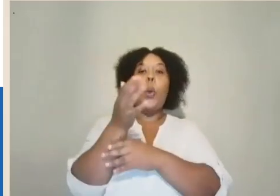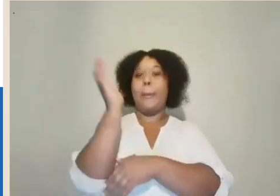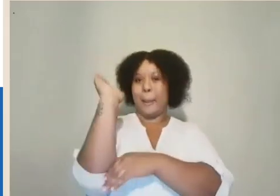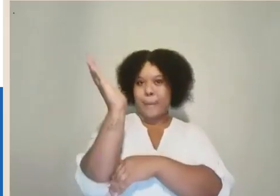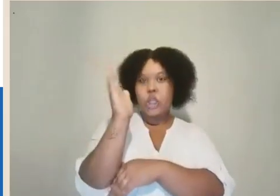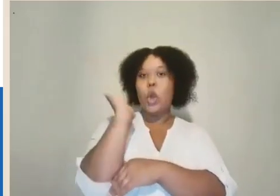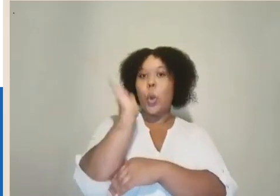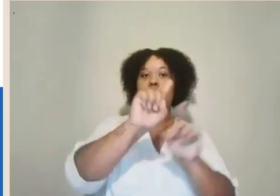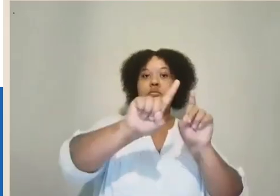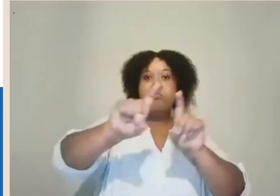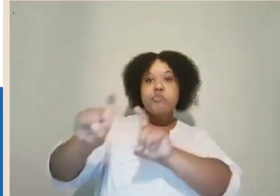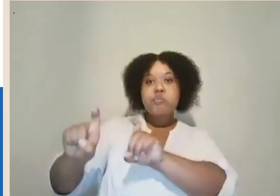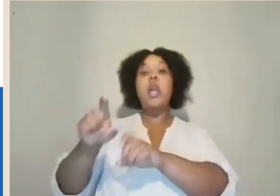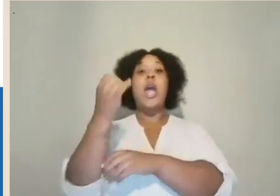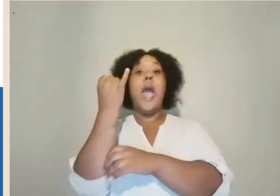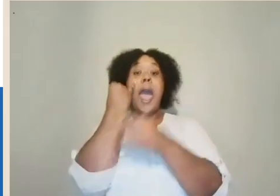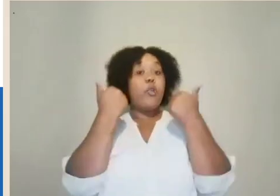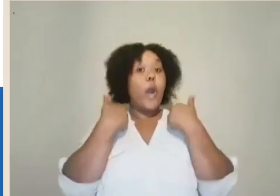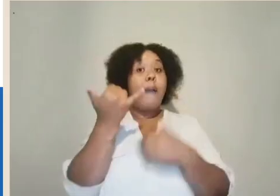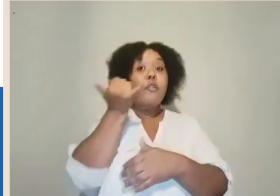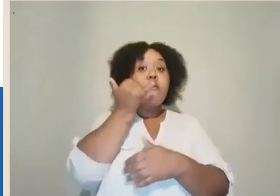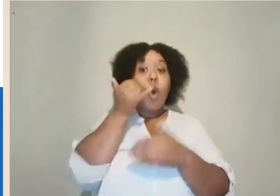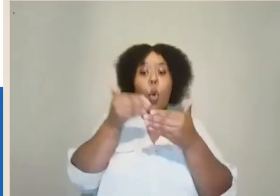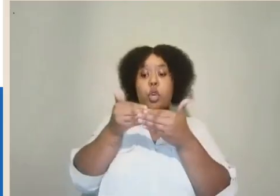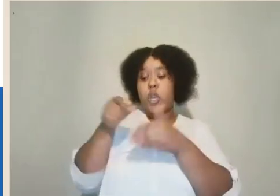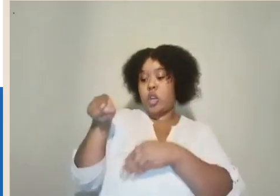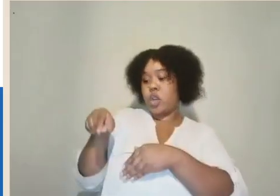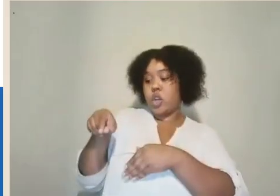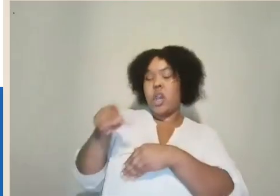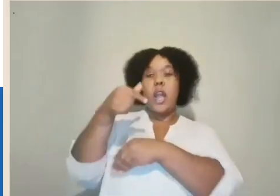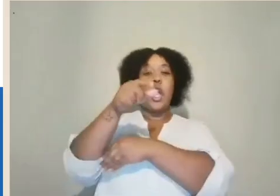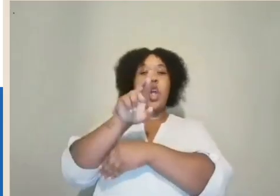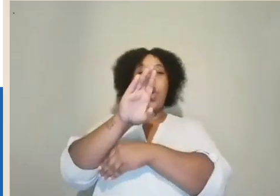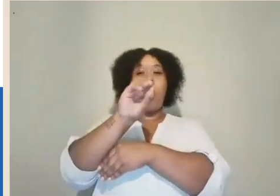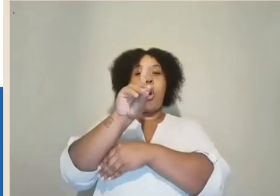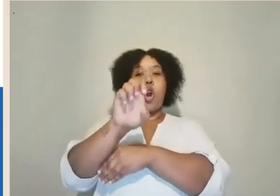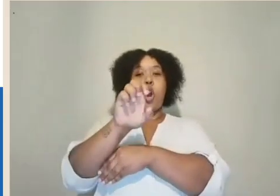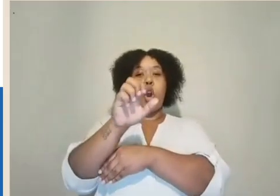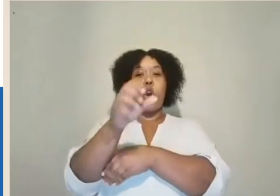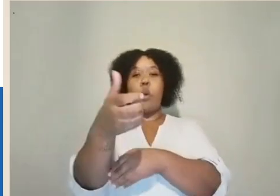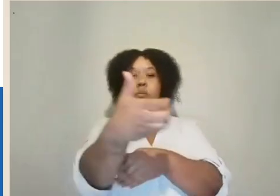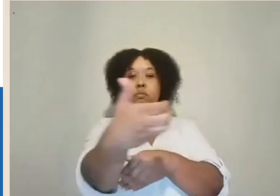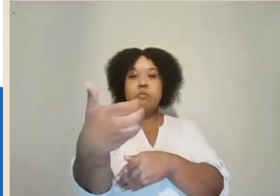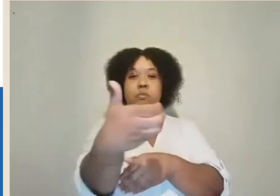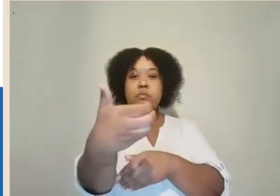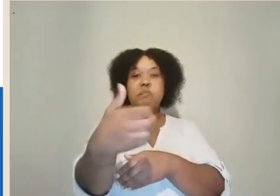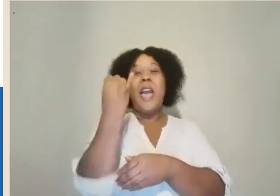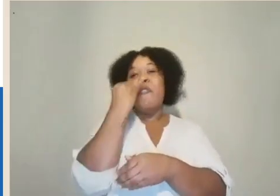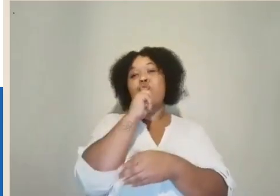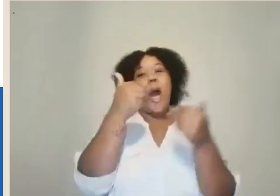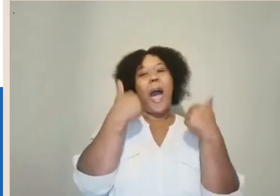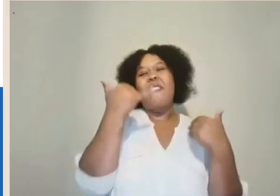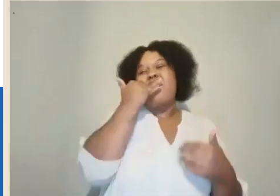will be surveys. If we have our phone somewhere nearby and we can scan our QR code, that is perfect. If we do not have a phone, that's okay too. We'll